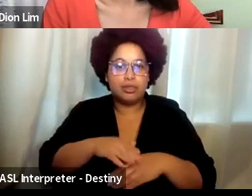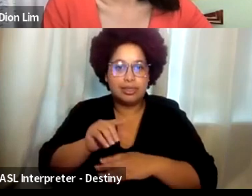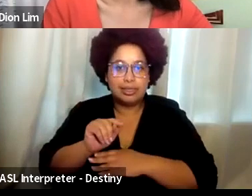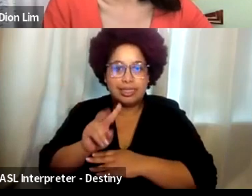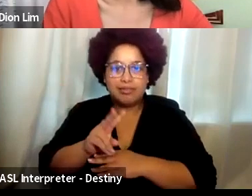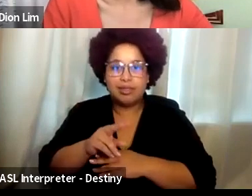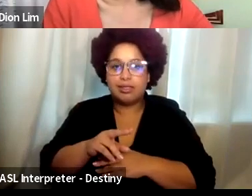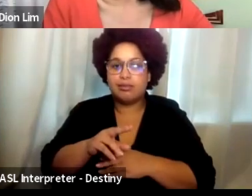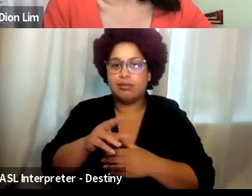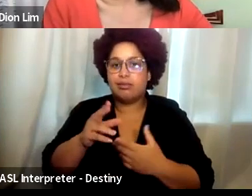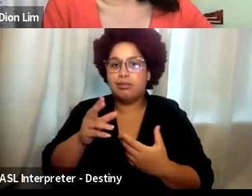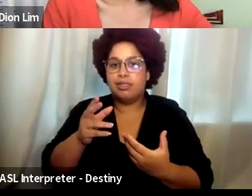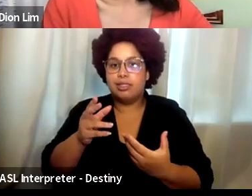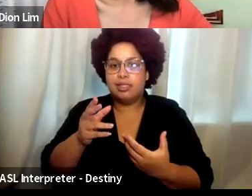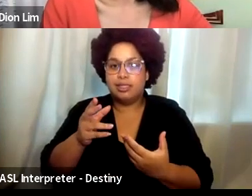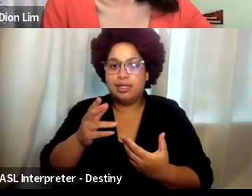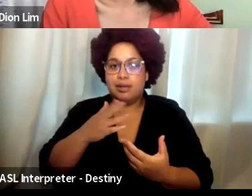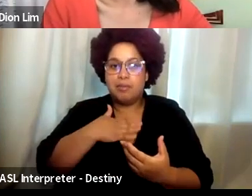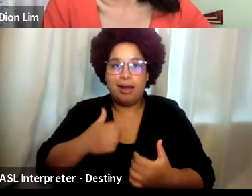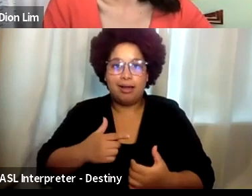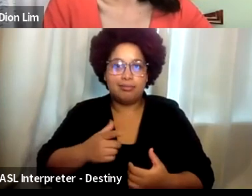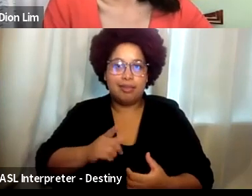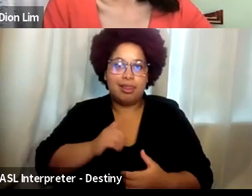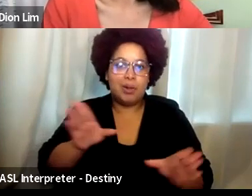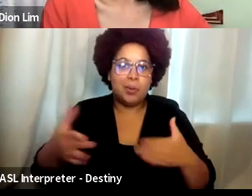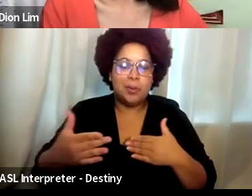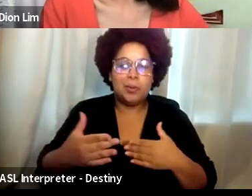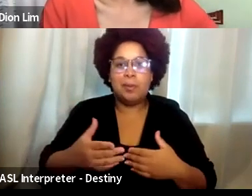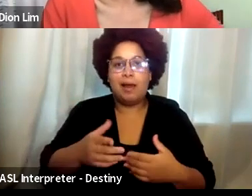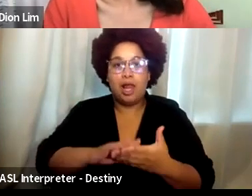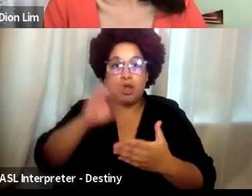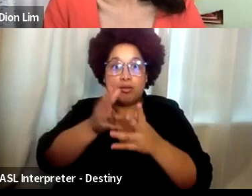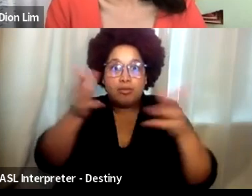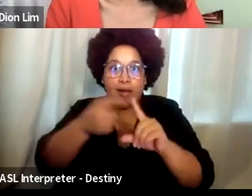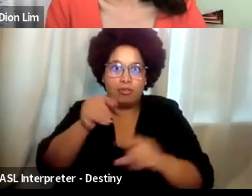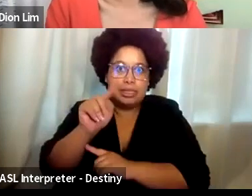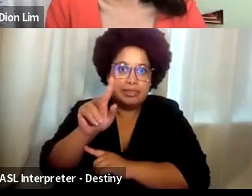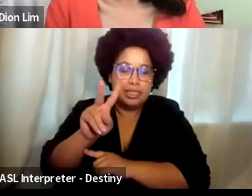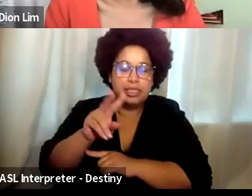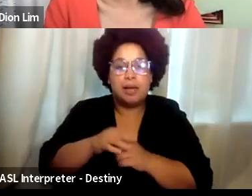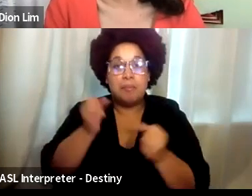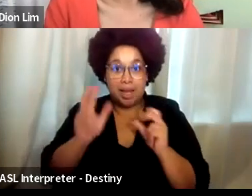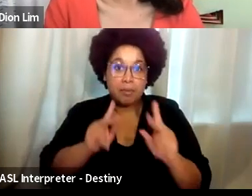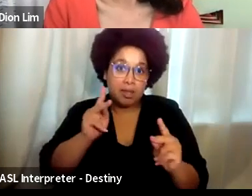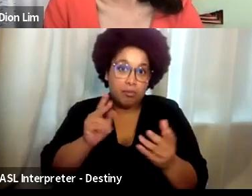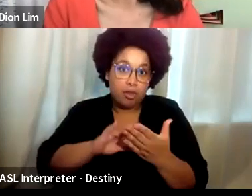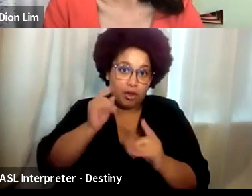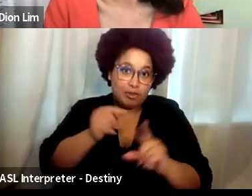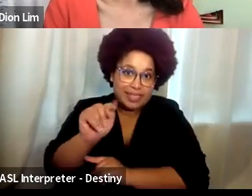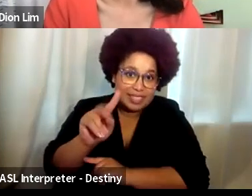and in my, I would say my living room, I learned a lot off of it. And I think a lot of people do as well.